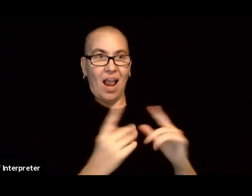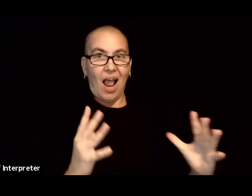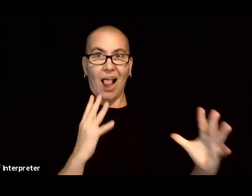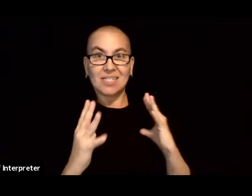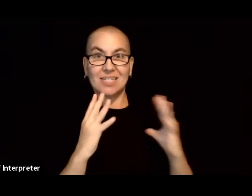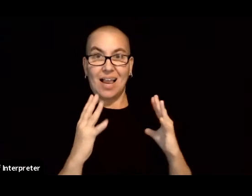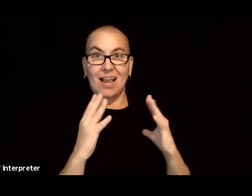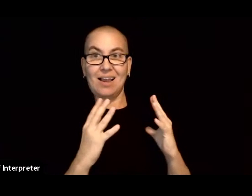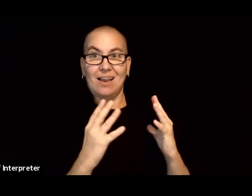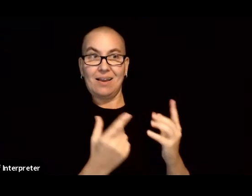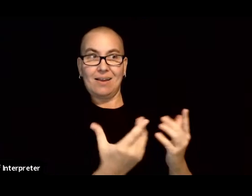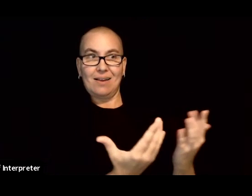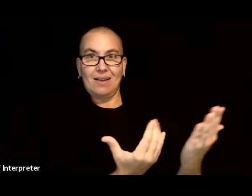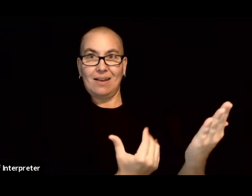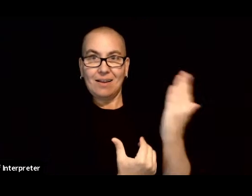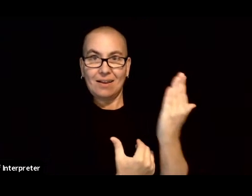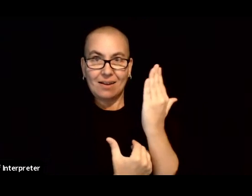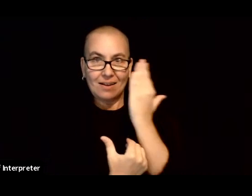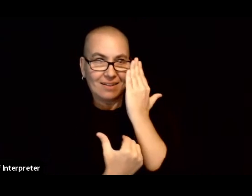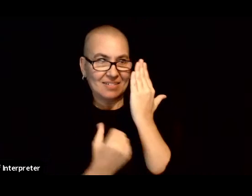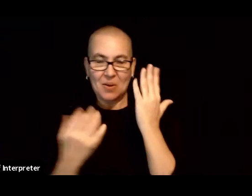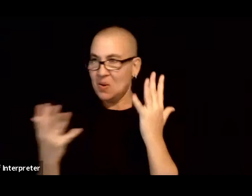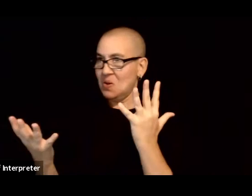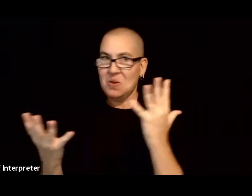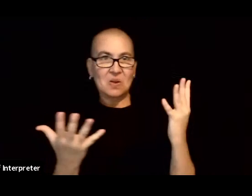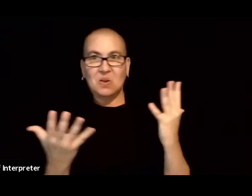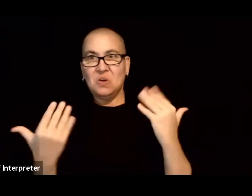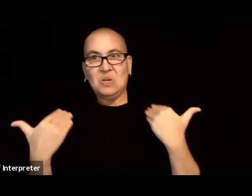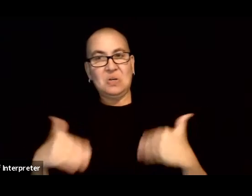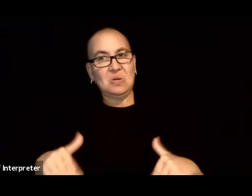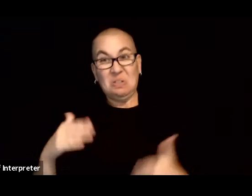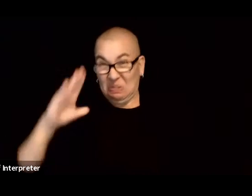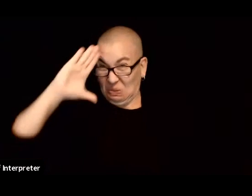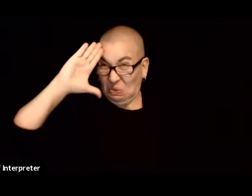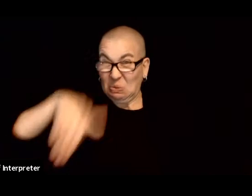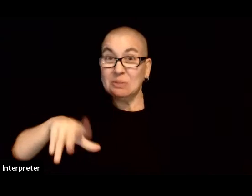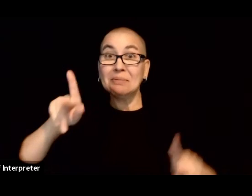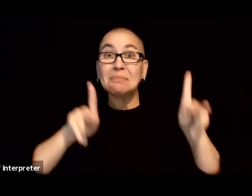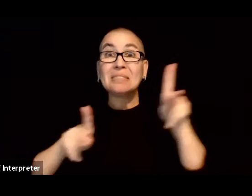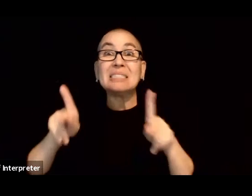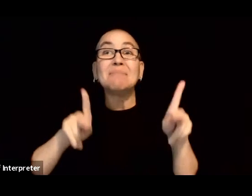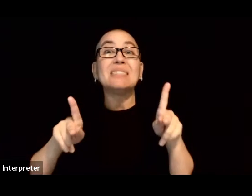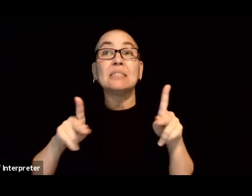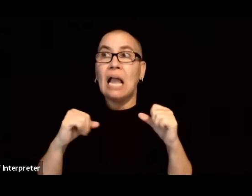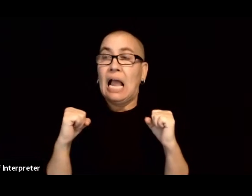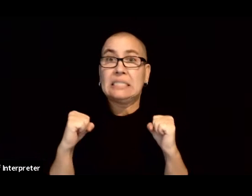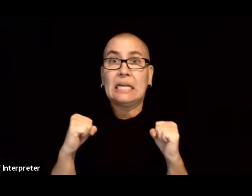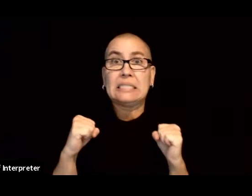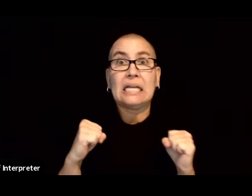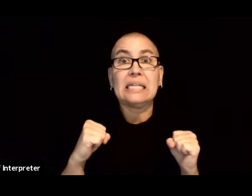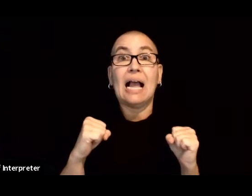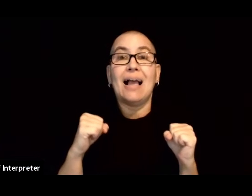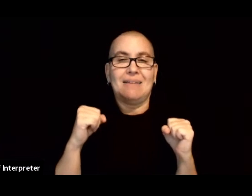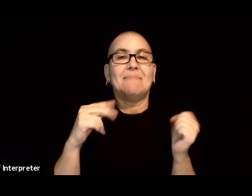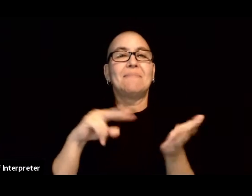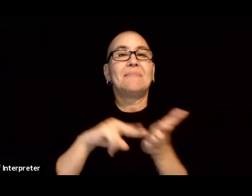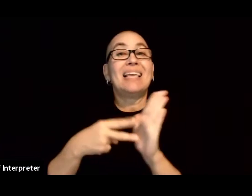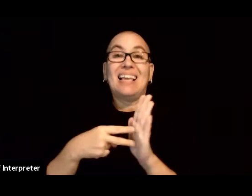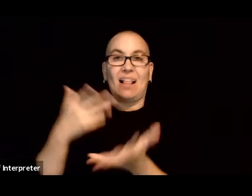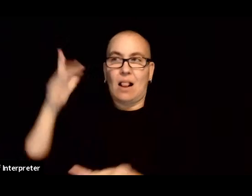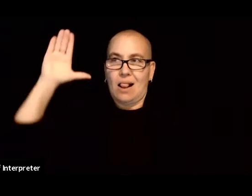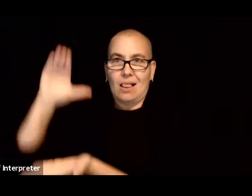comes next with colder temperatures, with people going more indoors, with the strong desires